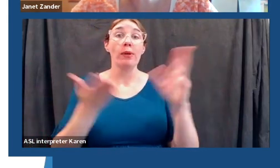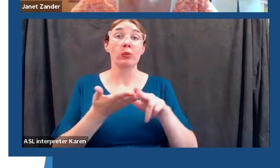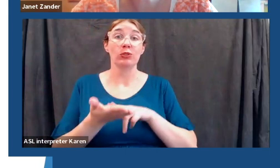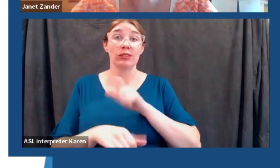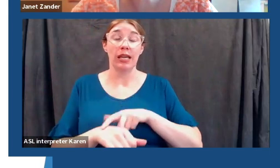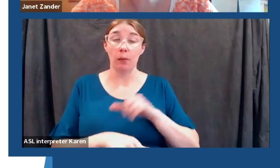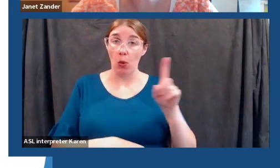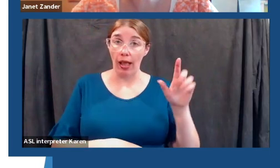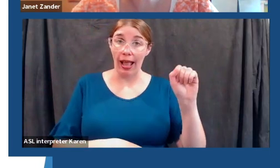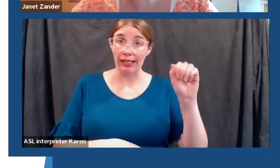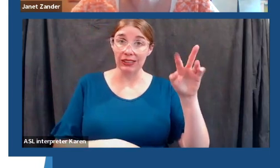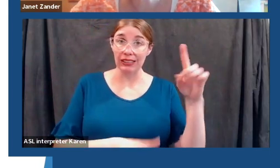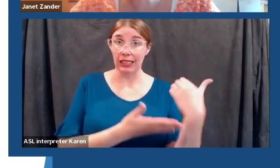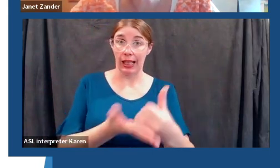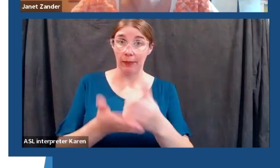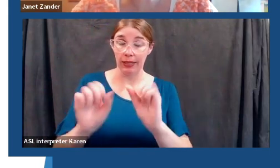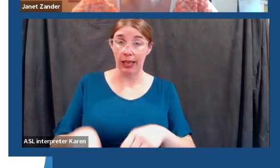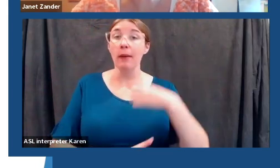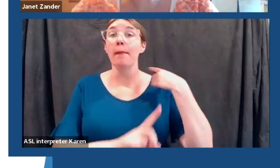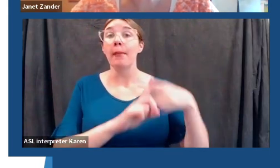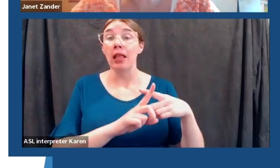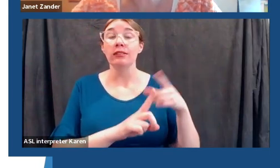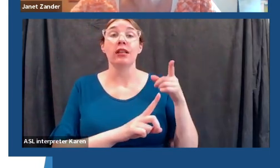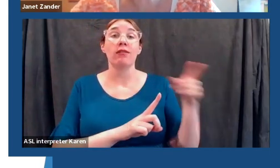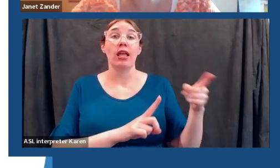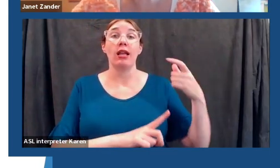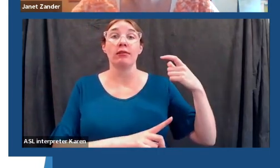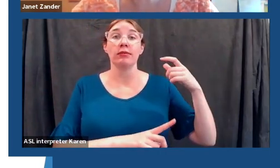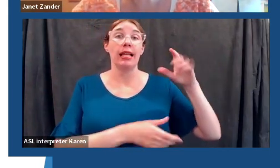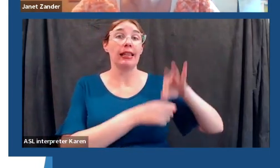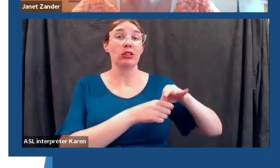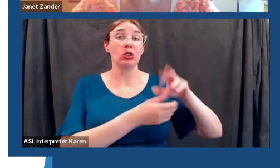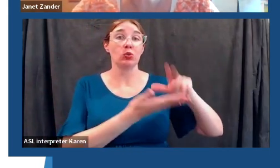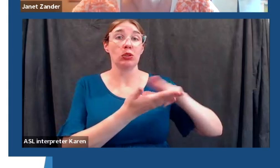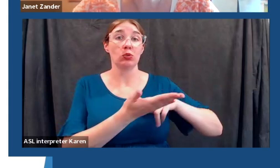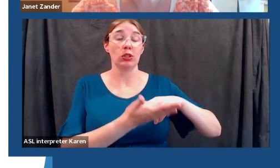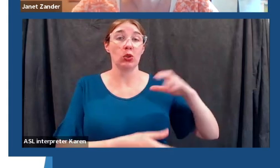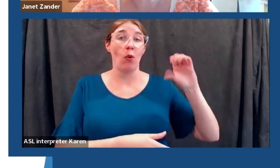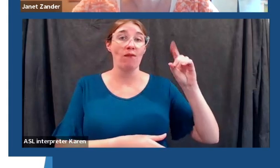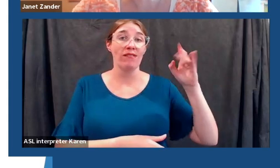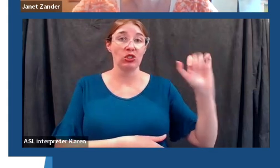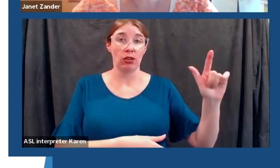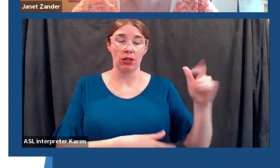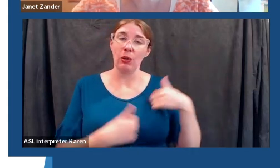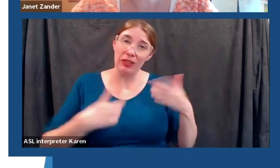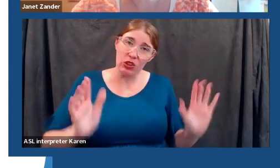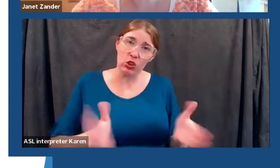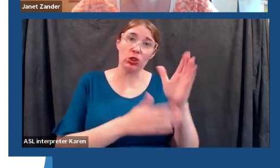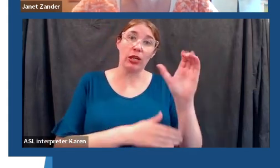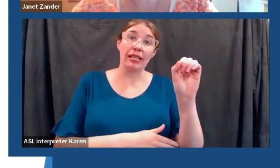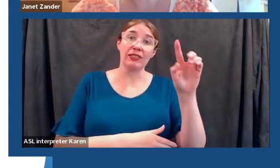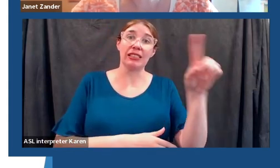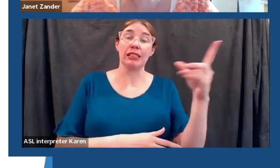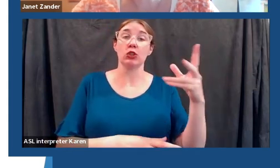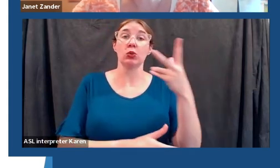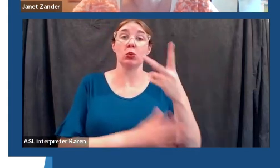they're appointed as an election registration official. We've been encouraging more and more special voting deputies to be both,